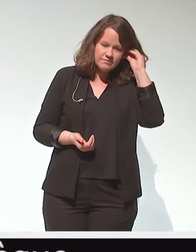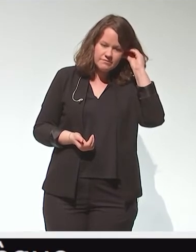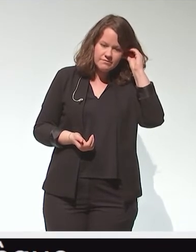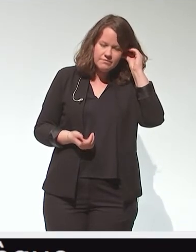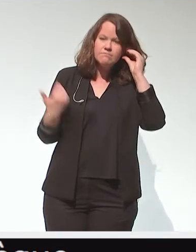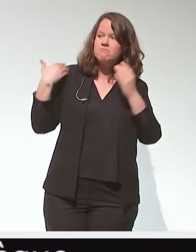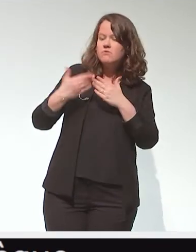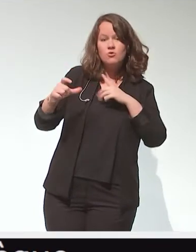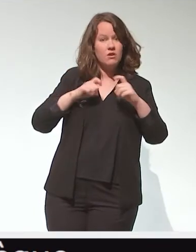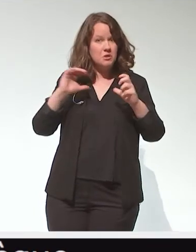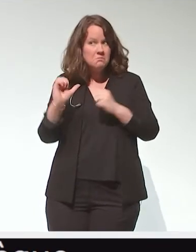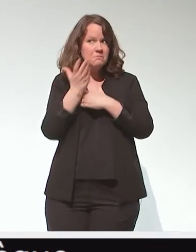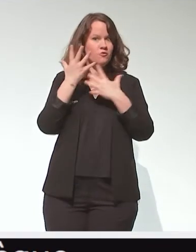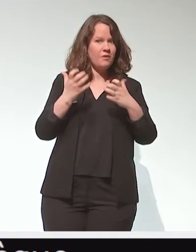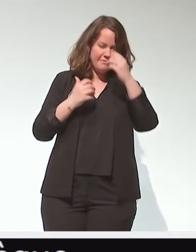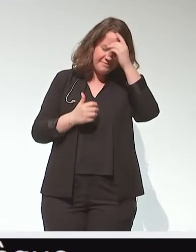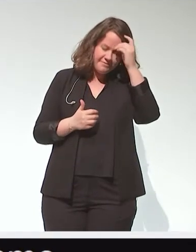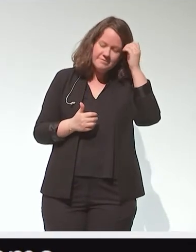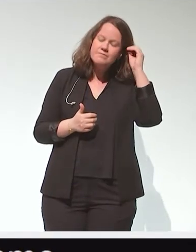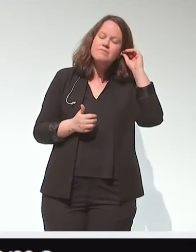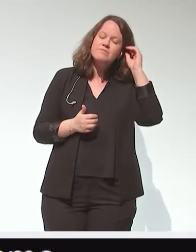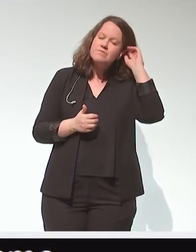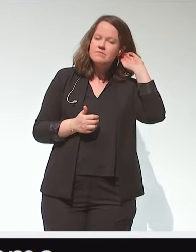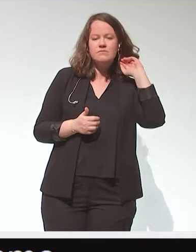respond to what your counterparts have just said.